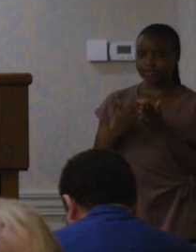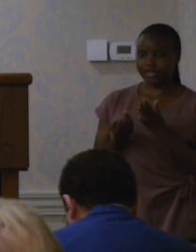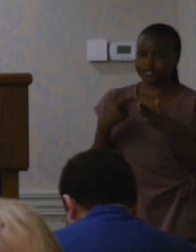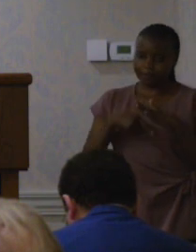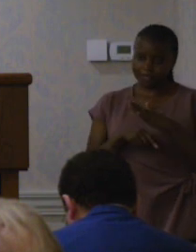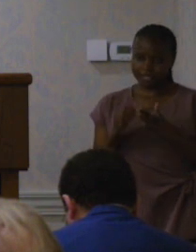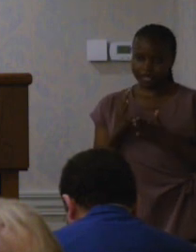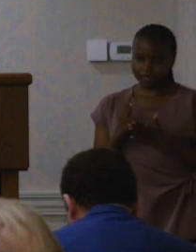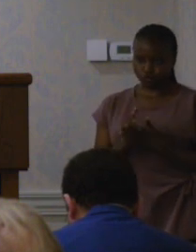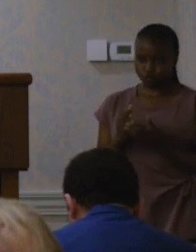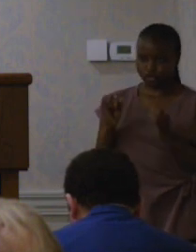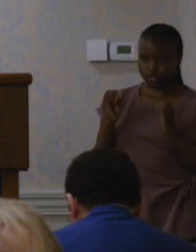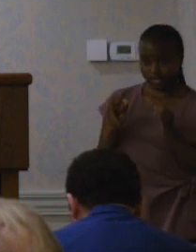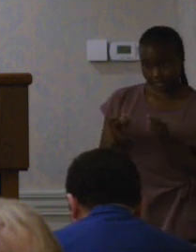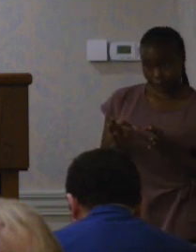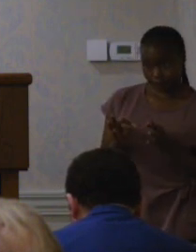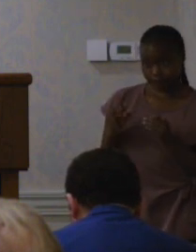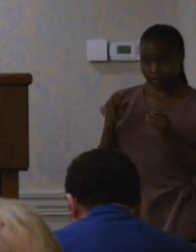of